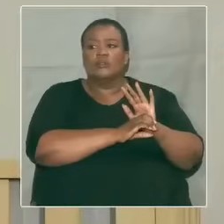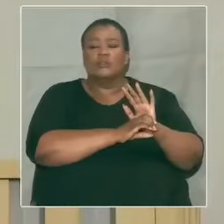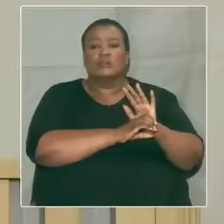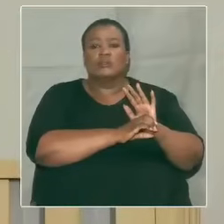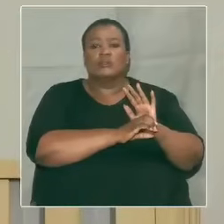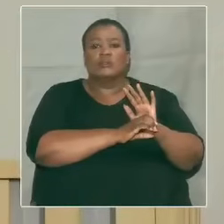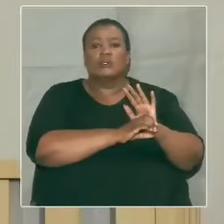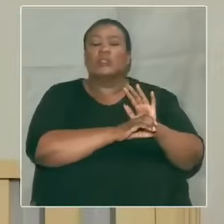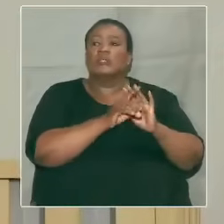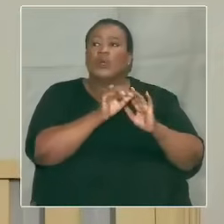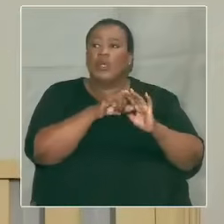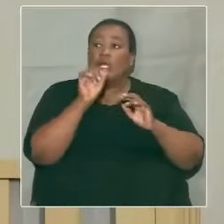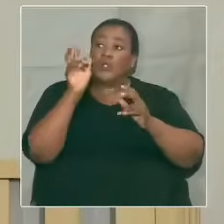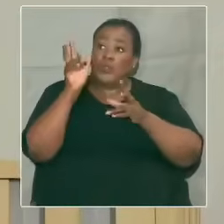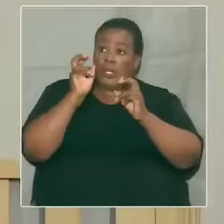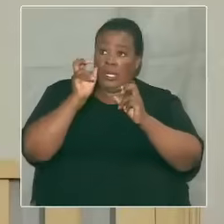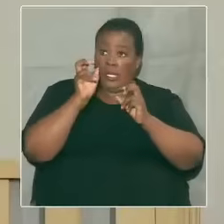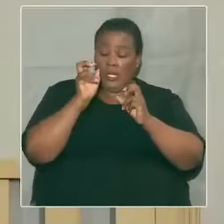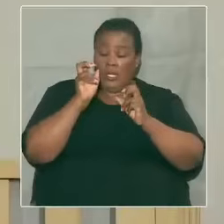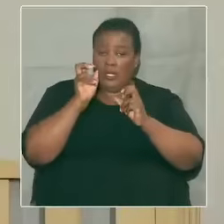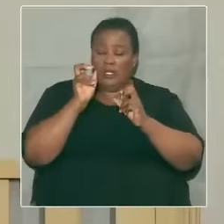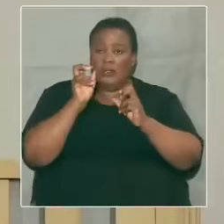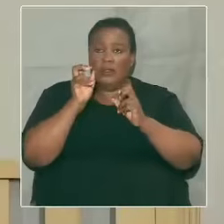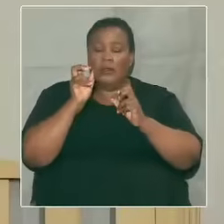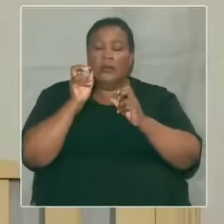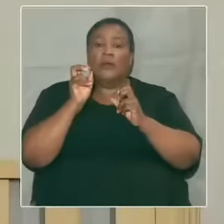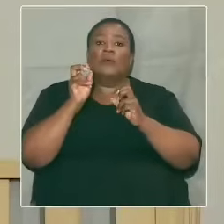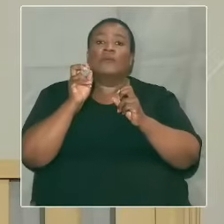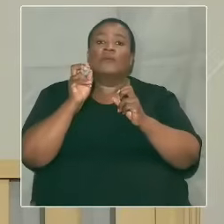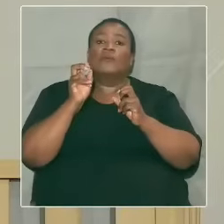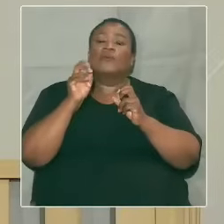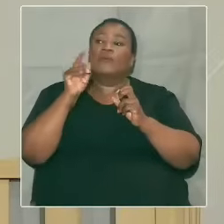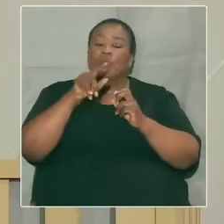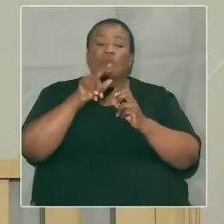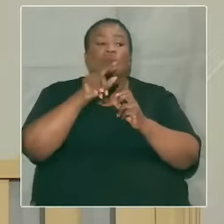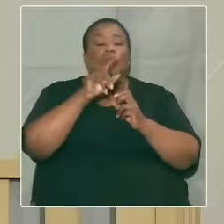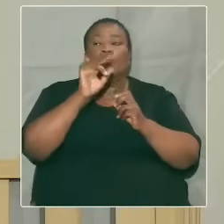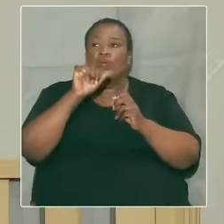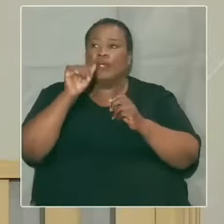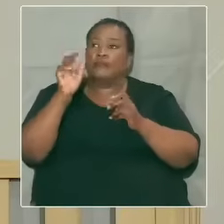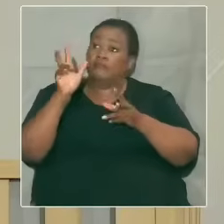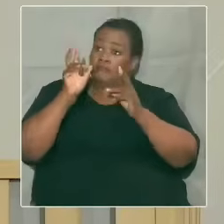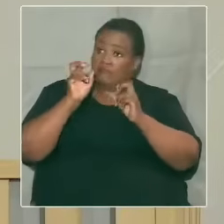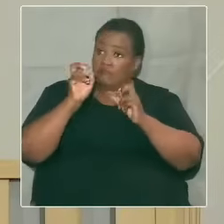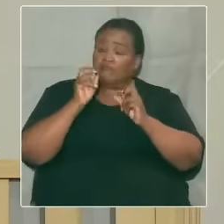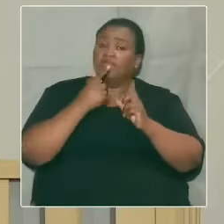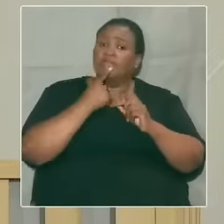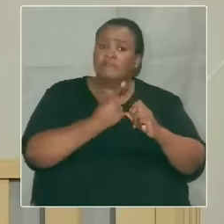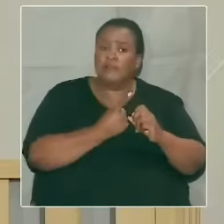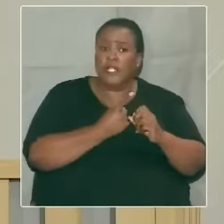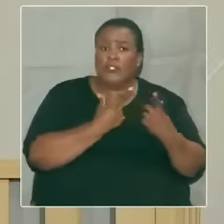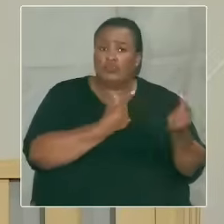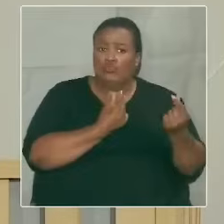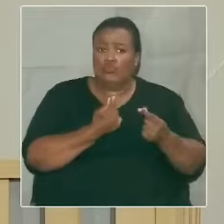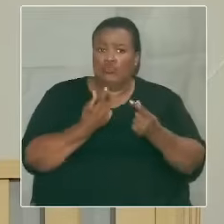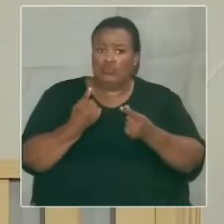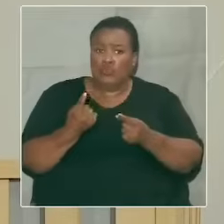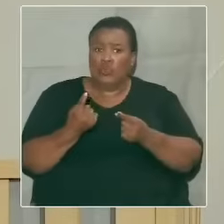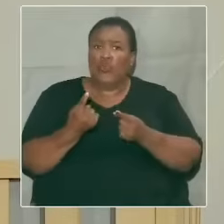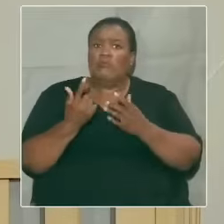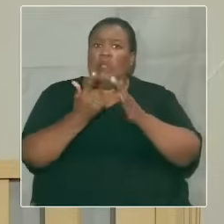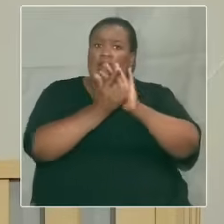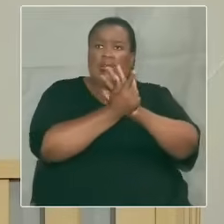instruction come from? No, and on what legal basis would you obey it? Yes, Commissioner. No, if it's very clear